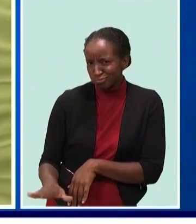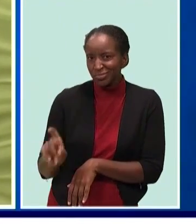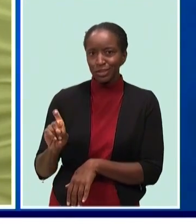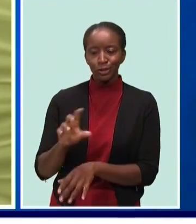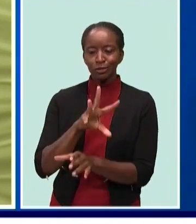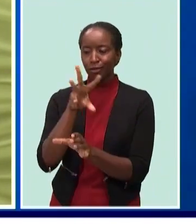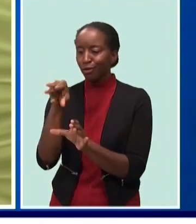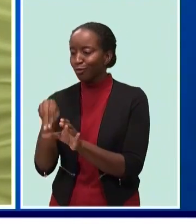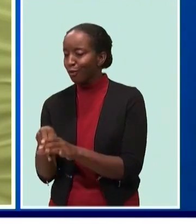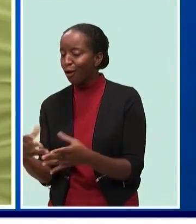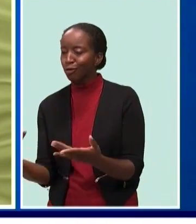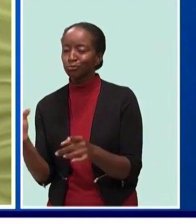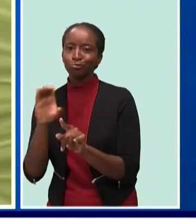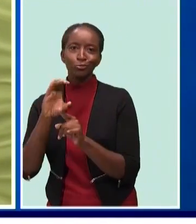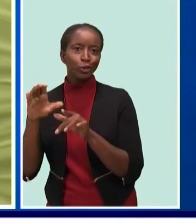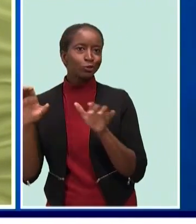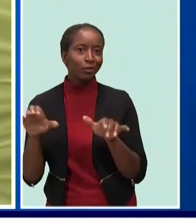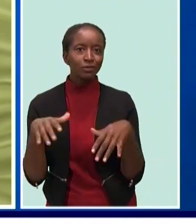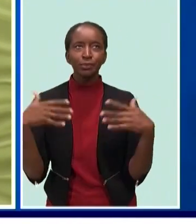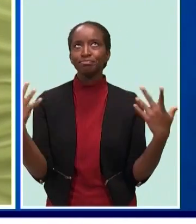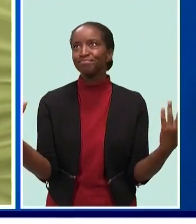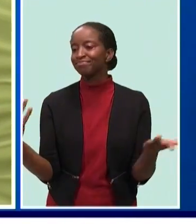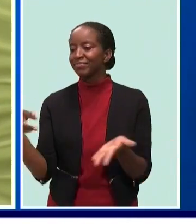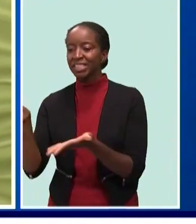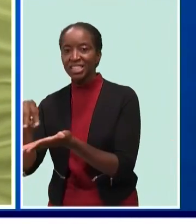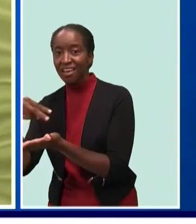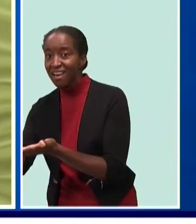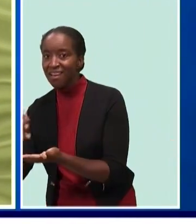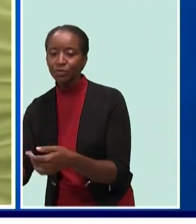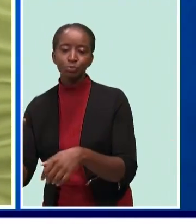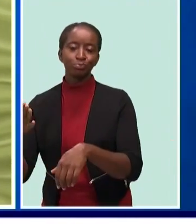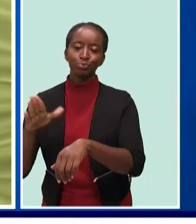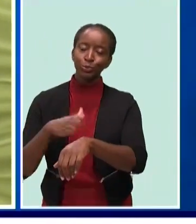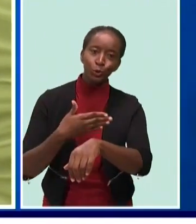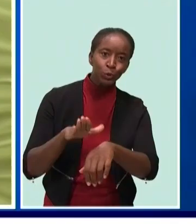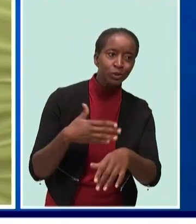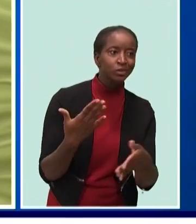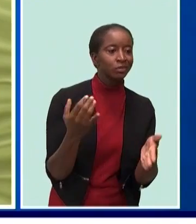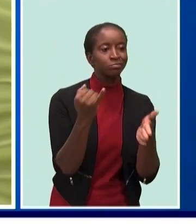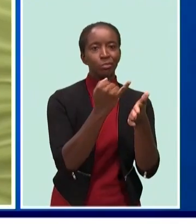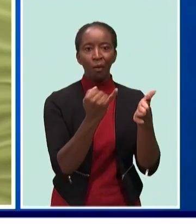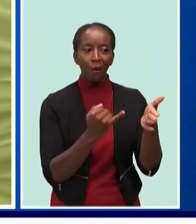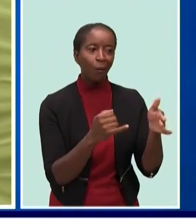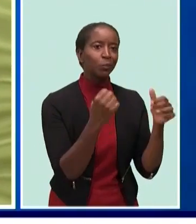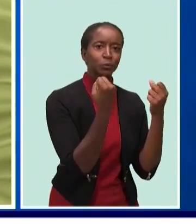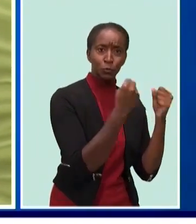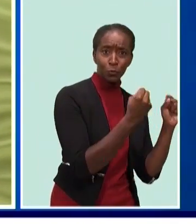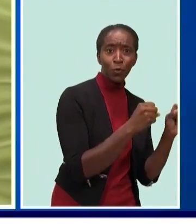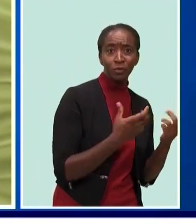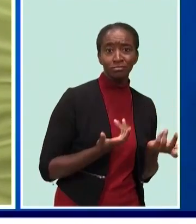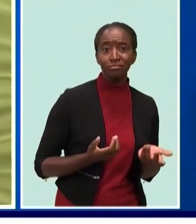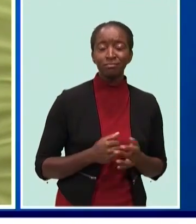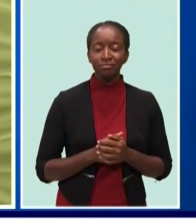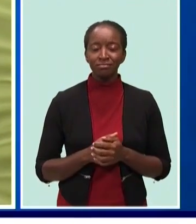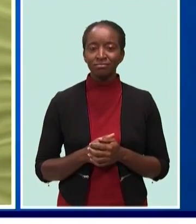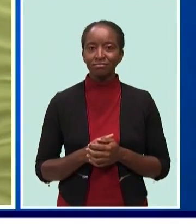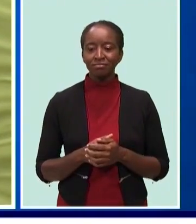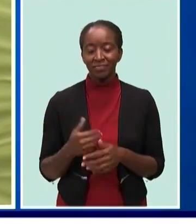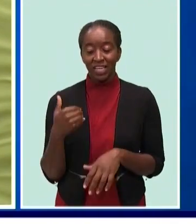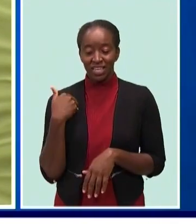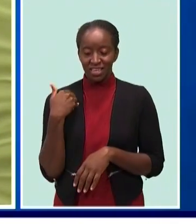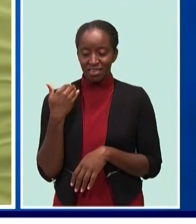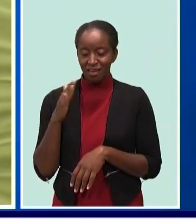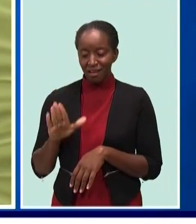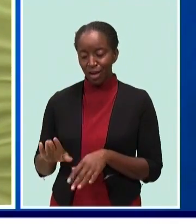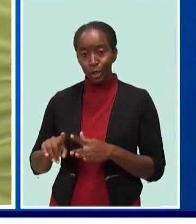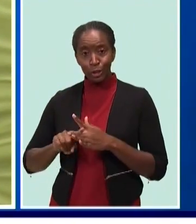cultural activity, like dance, music, art, and sport. This early exposure